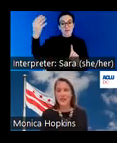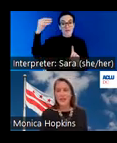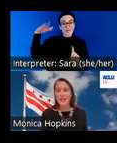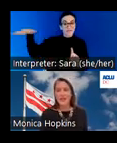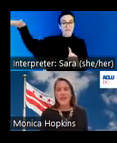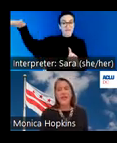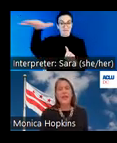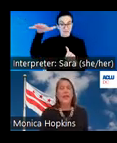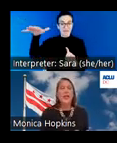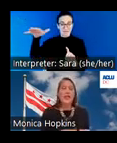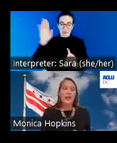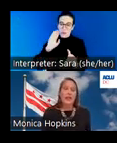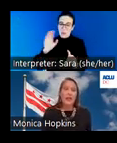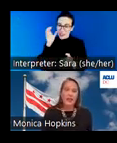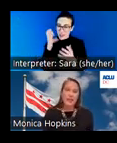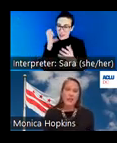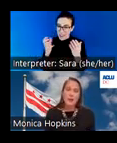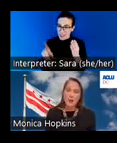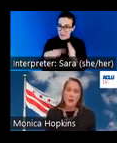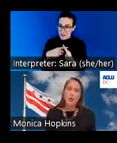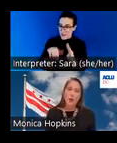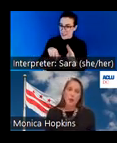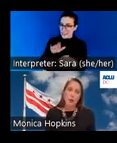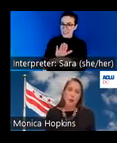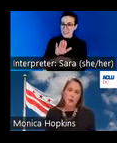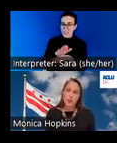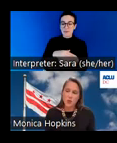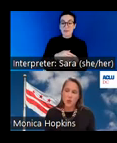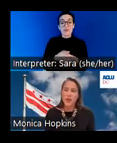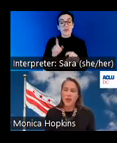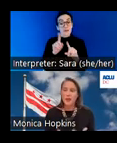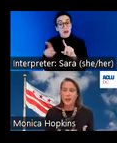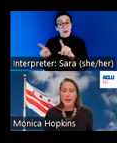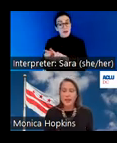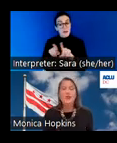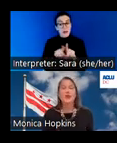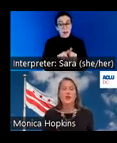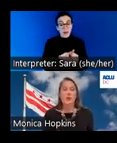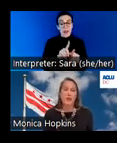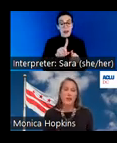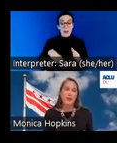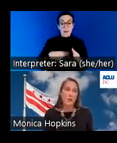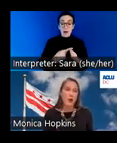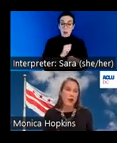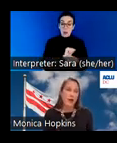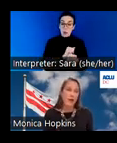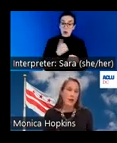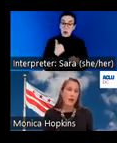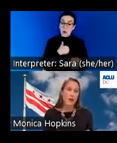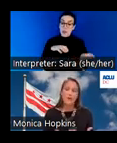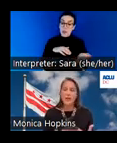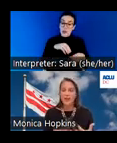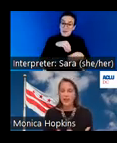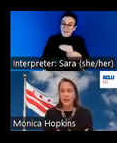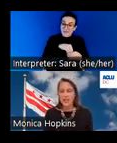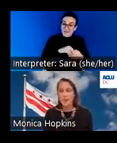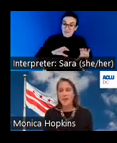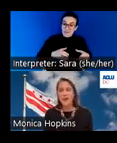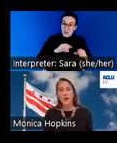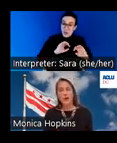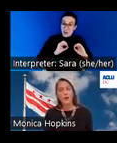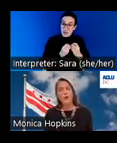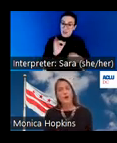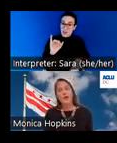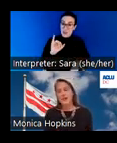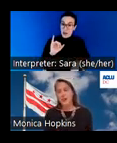evening. It is about the work that we do internally as well. And we've been